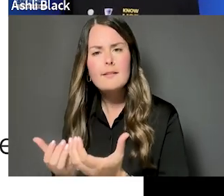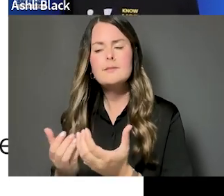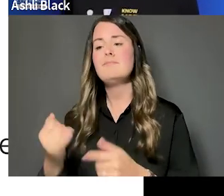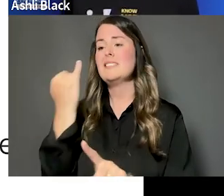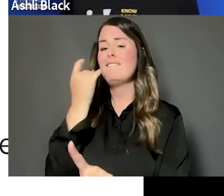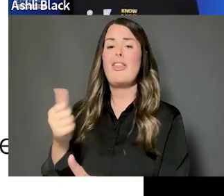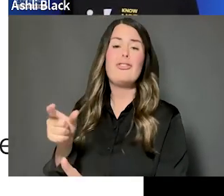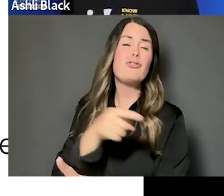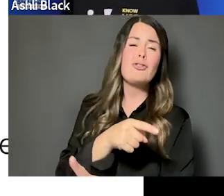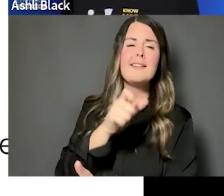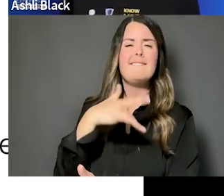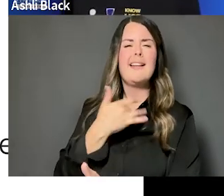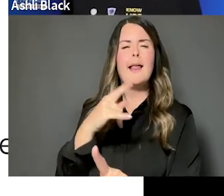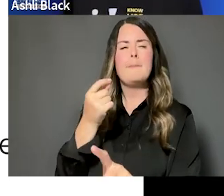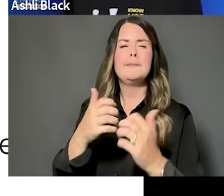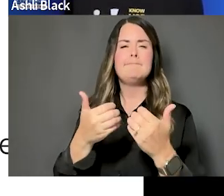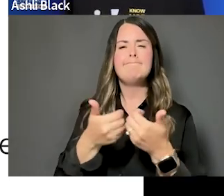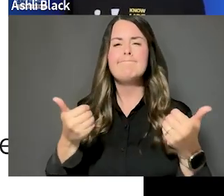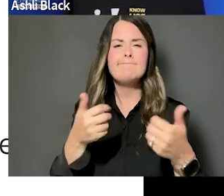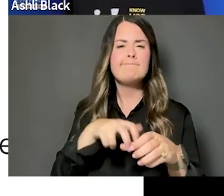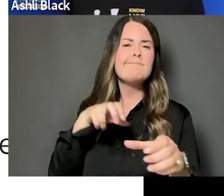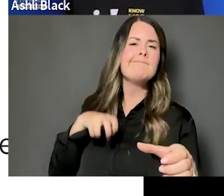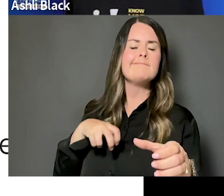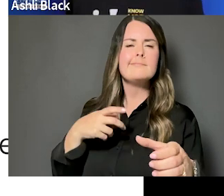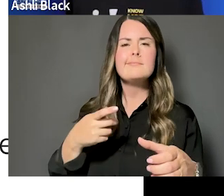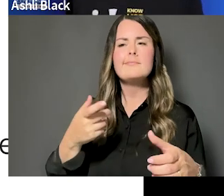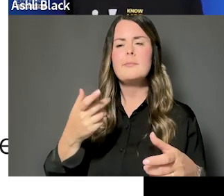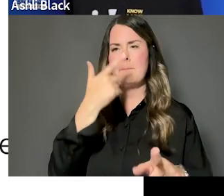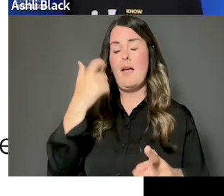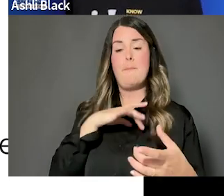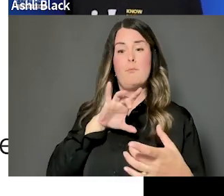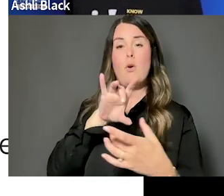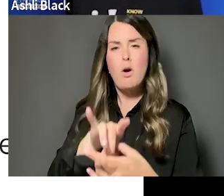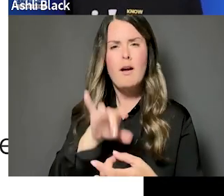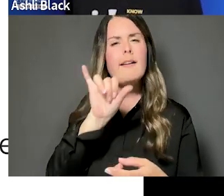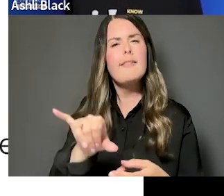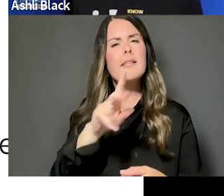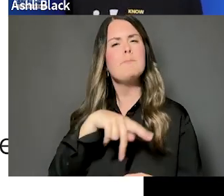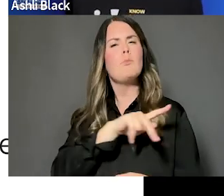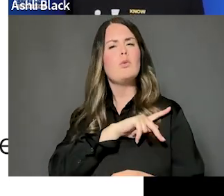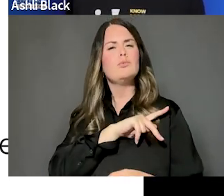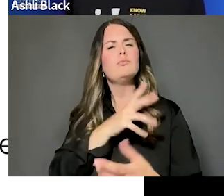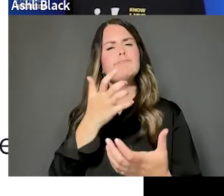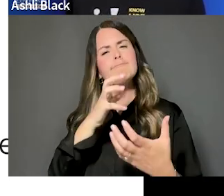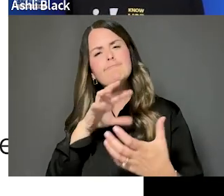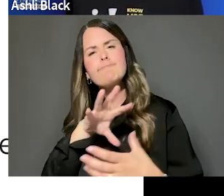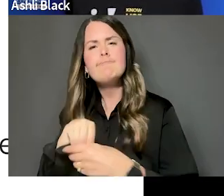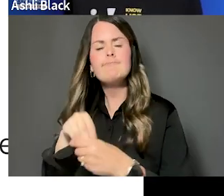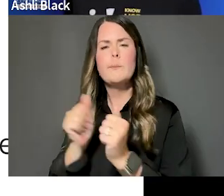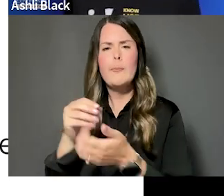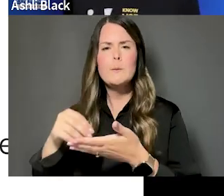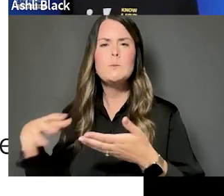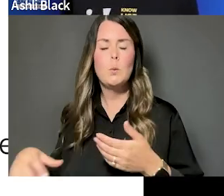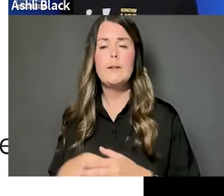could unintentionally suggest exclusion, especially since belonging can carry strong personal associations. An